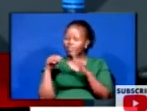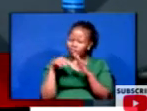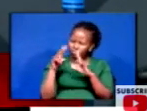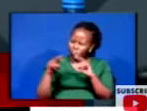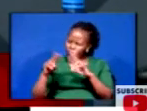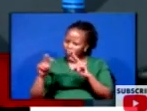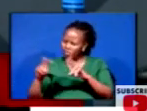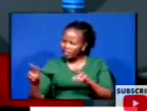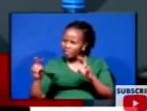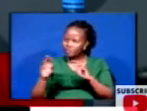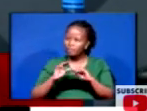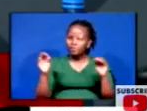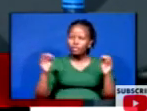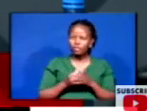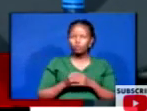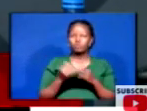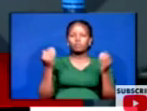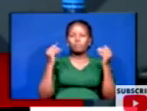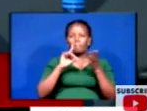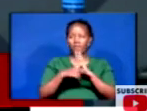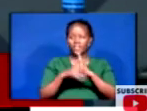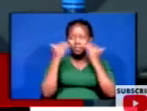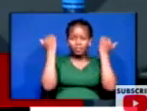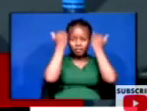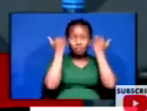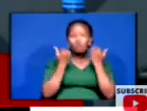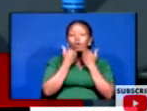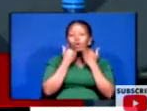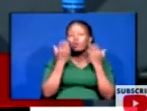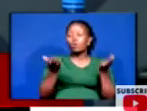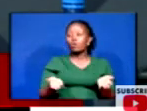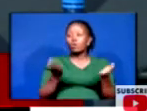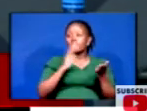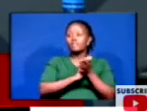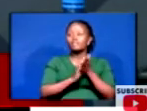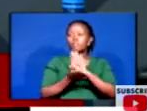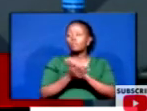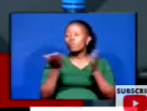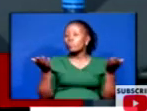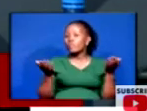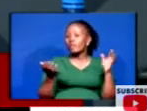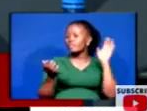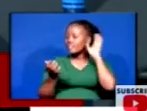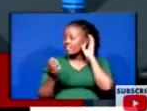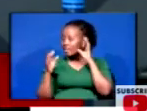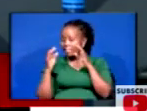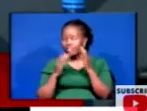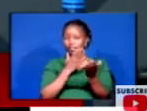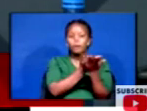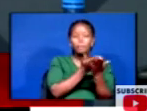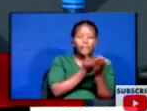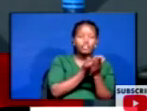Then the court moves without hearing parties, that means the petitioners and the